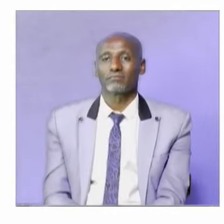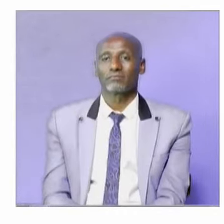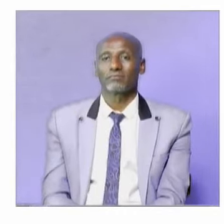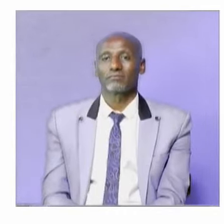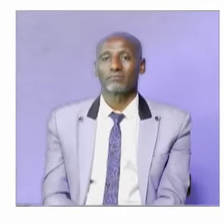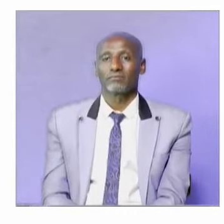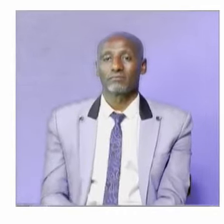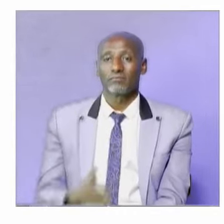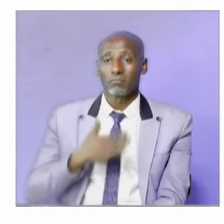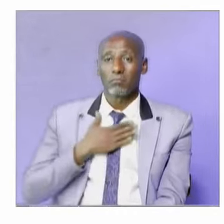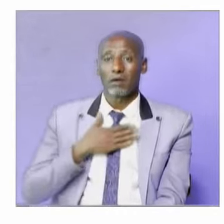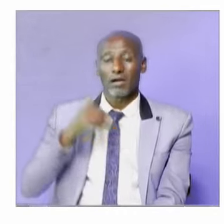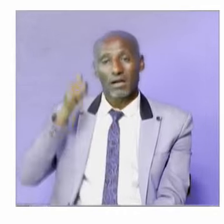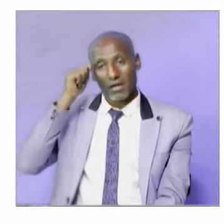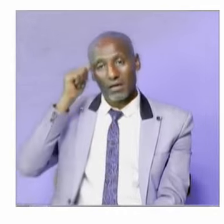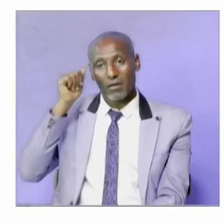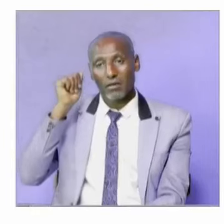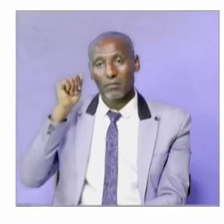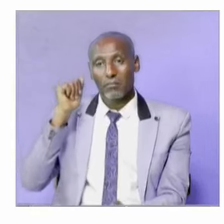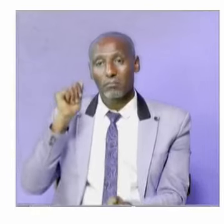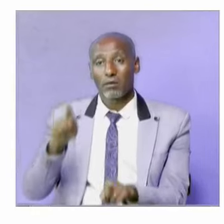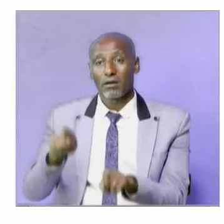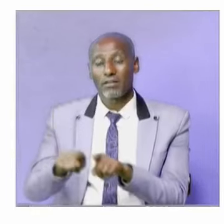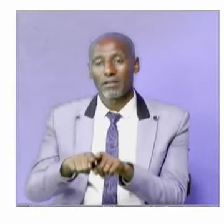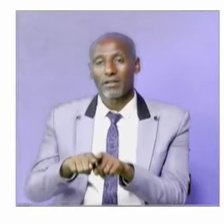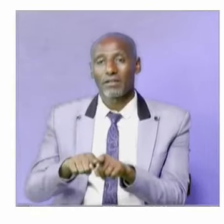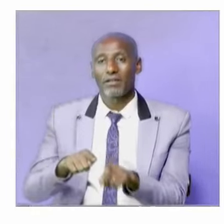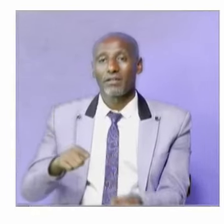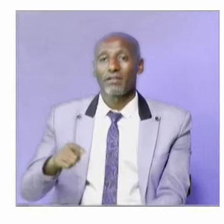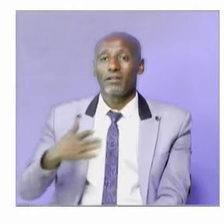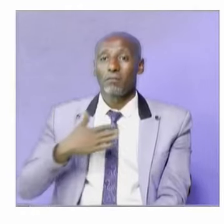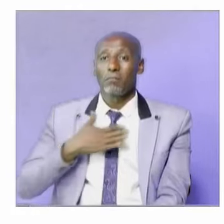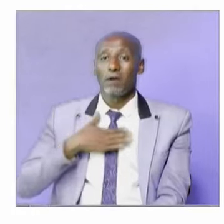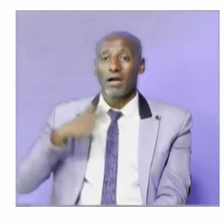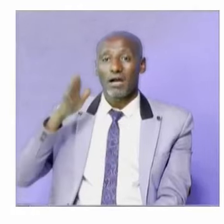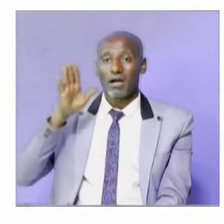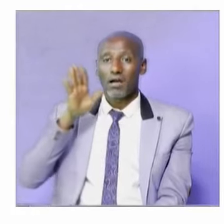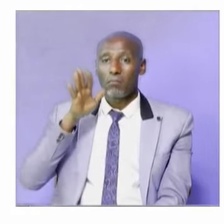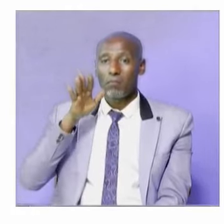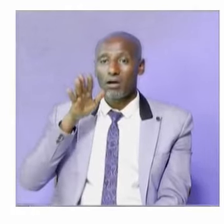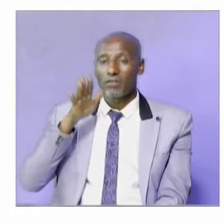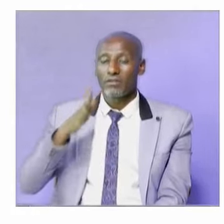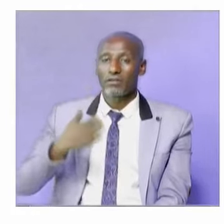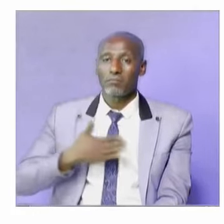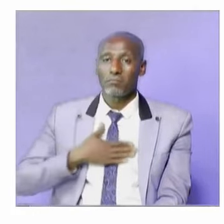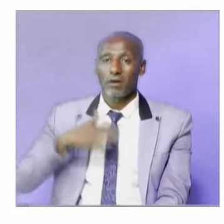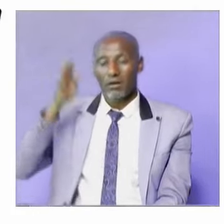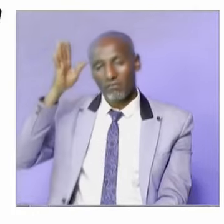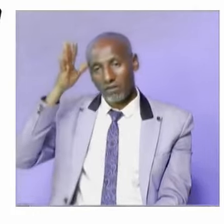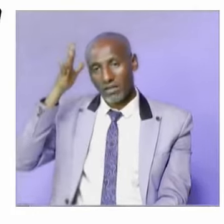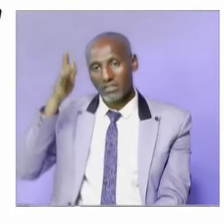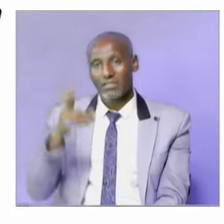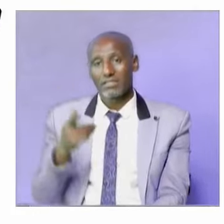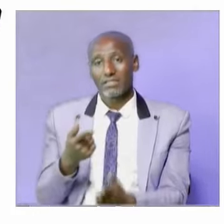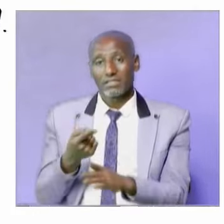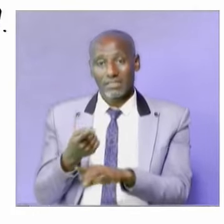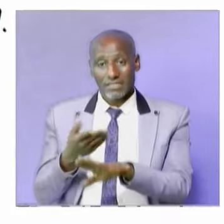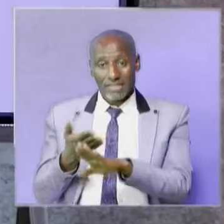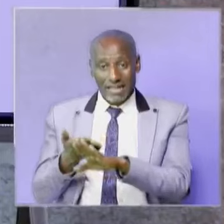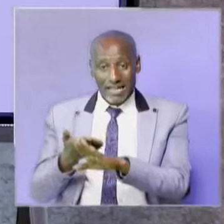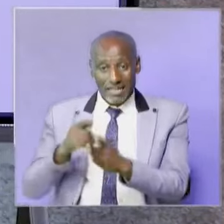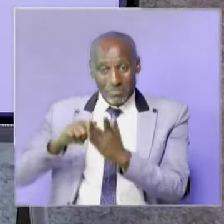Let me introduce my friend, my brother, my mother is possible. You can use such kinds of expressions at the beginning,